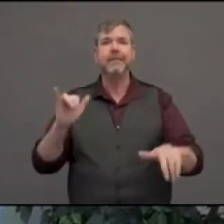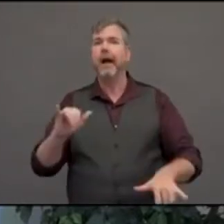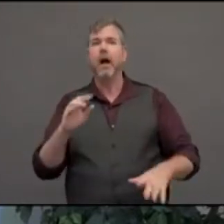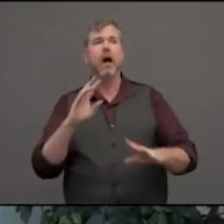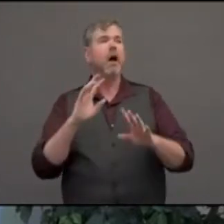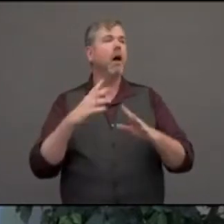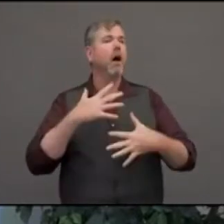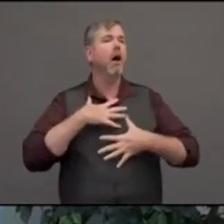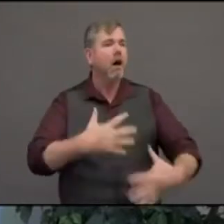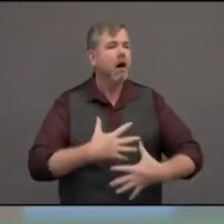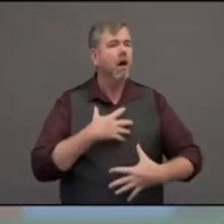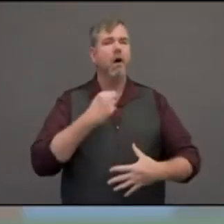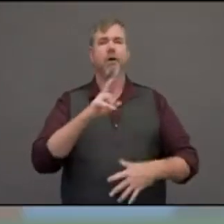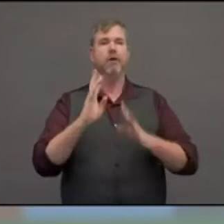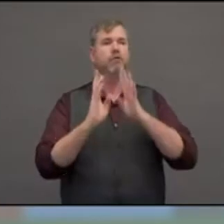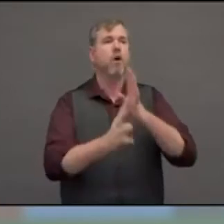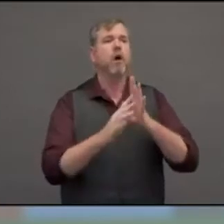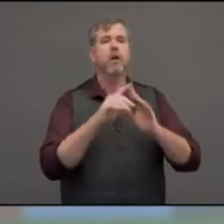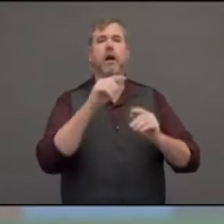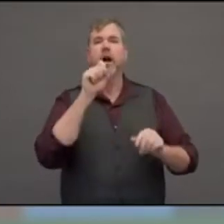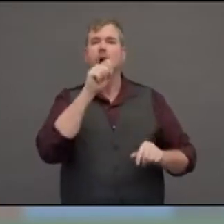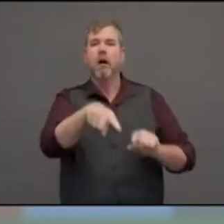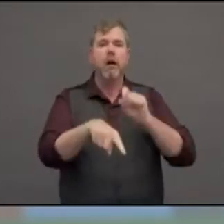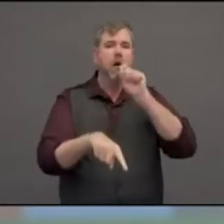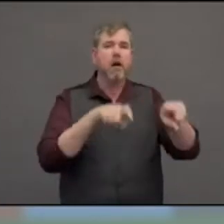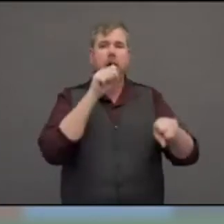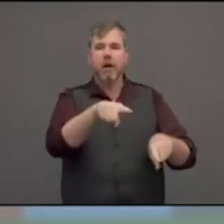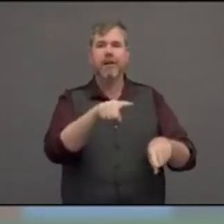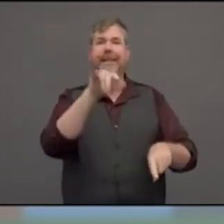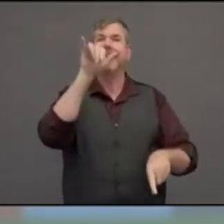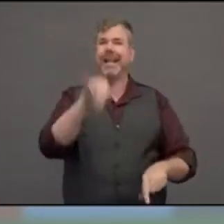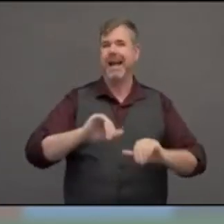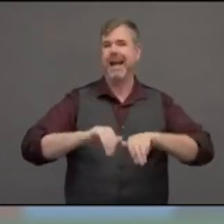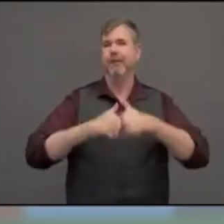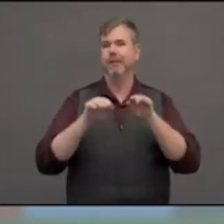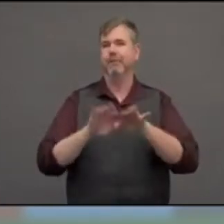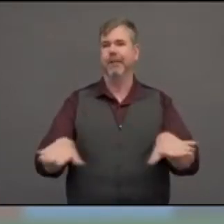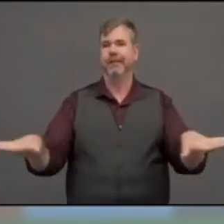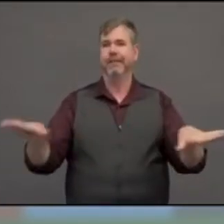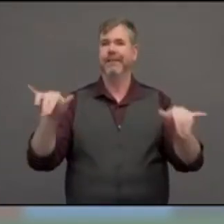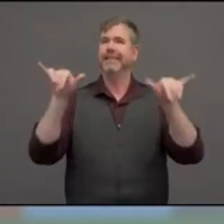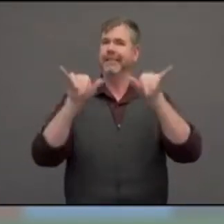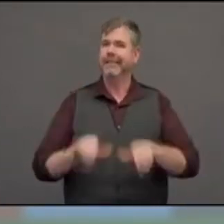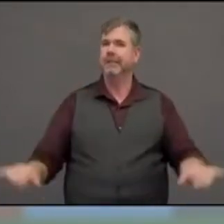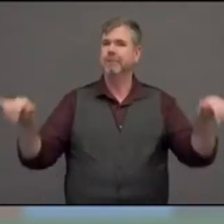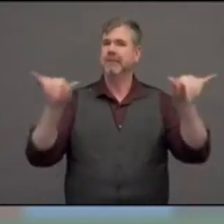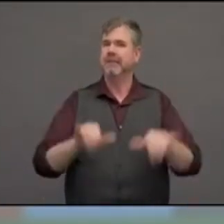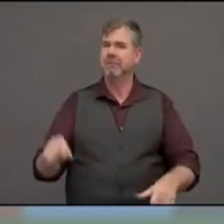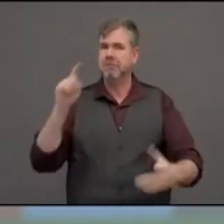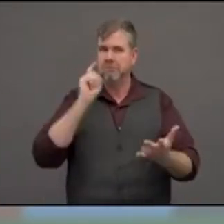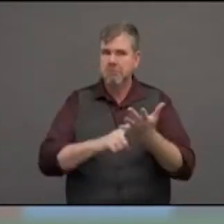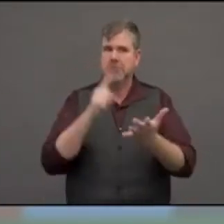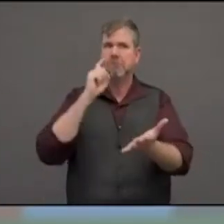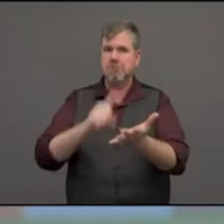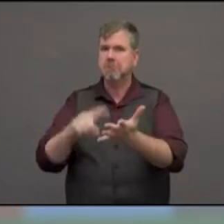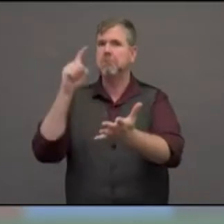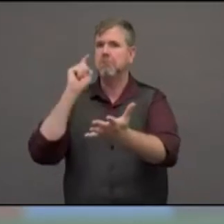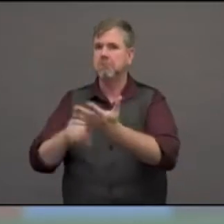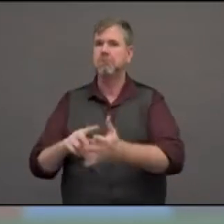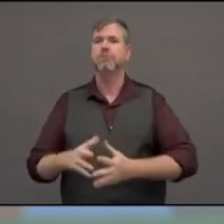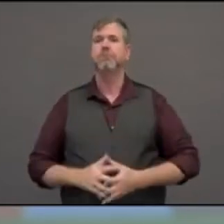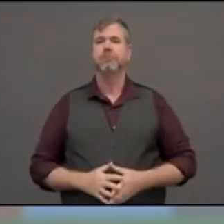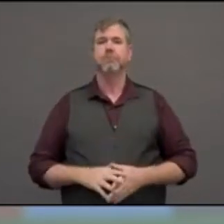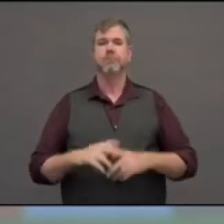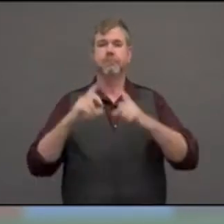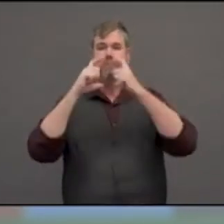other viruses. We know that's how they spread. That has stayed consistent this entire time. The face covering, face mask, cloth mask, whatever you want to call